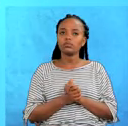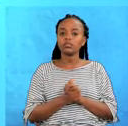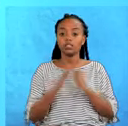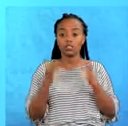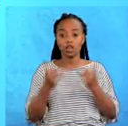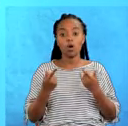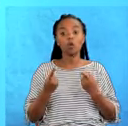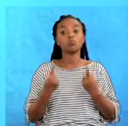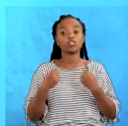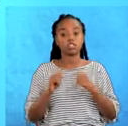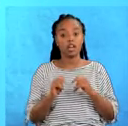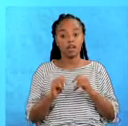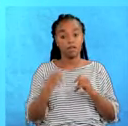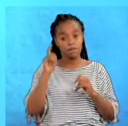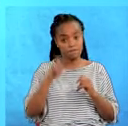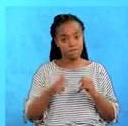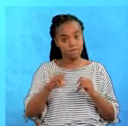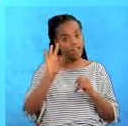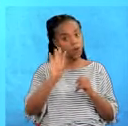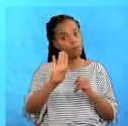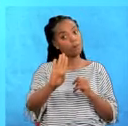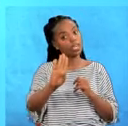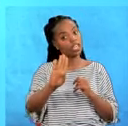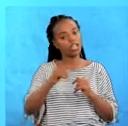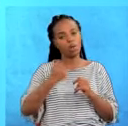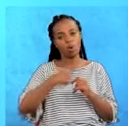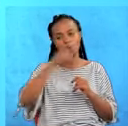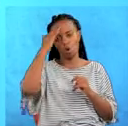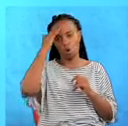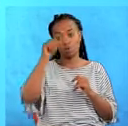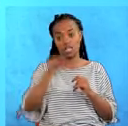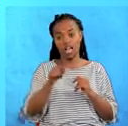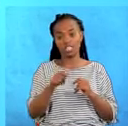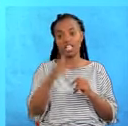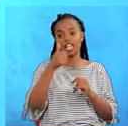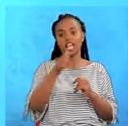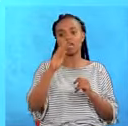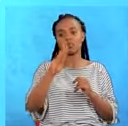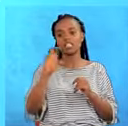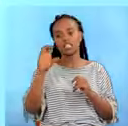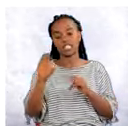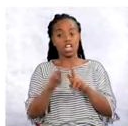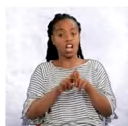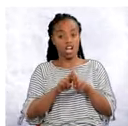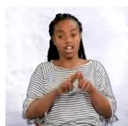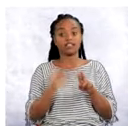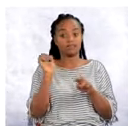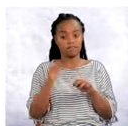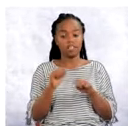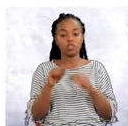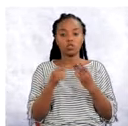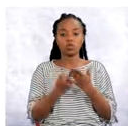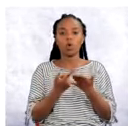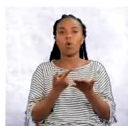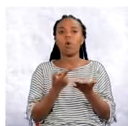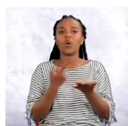Now to write the equation, we need to find b. We know that how a, b, and c are related. Therefore, here,